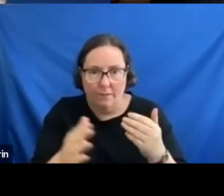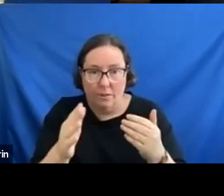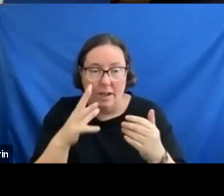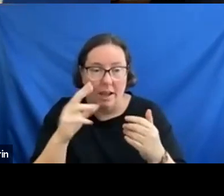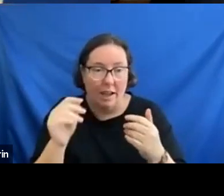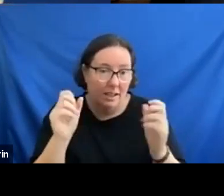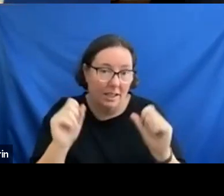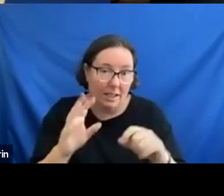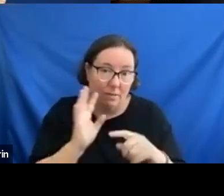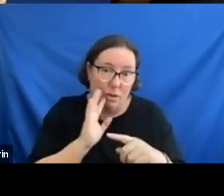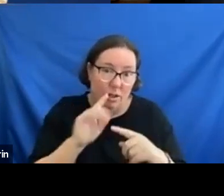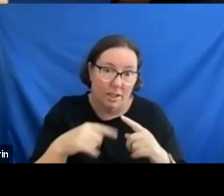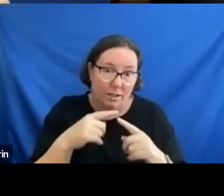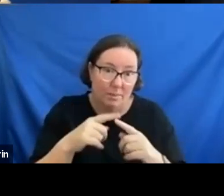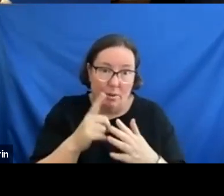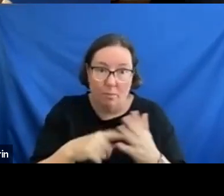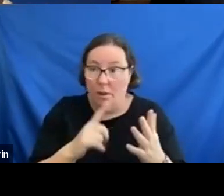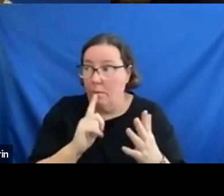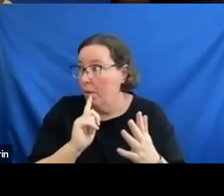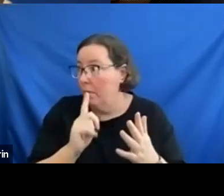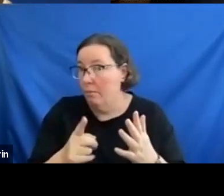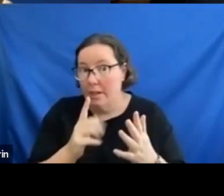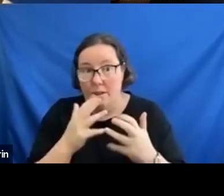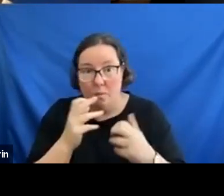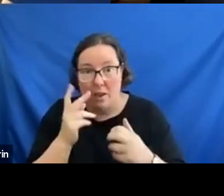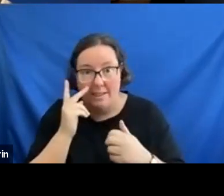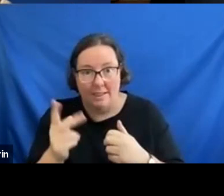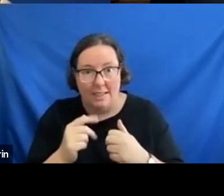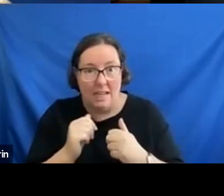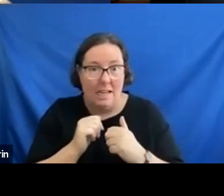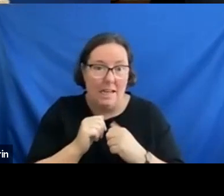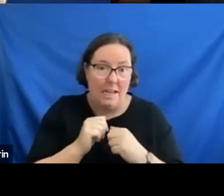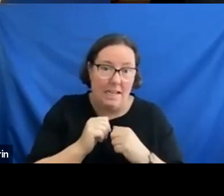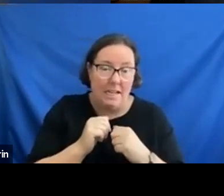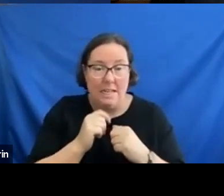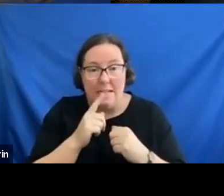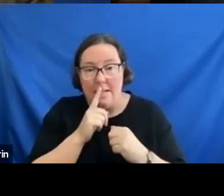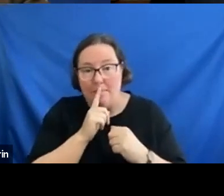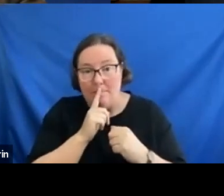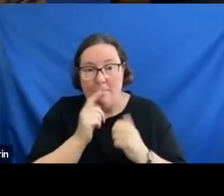can we even talk about what it is that we want to see in